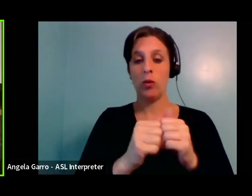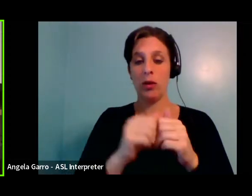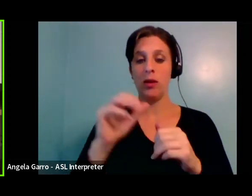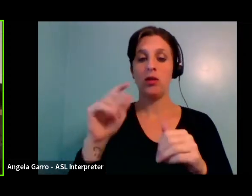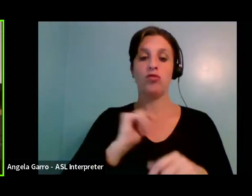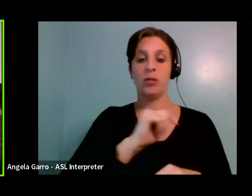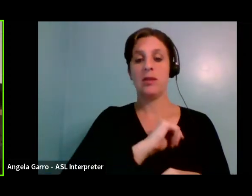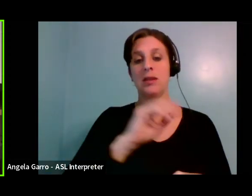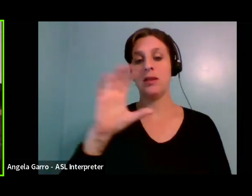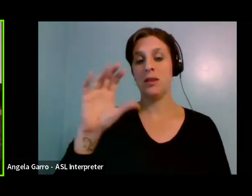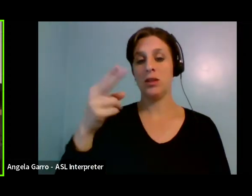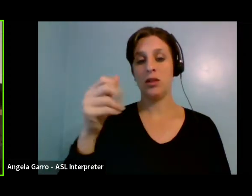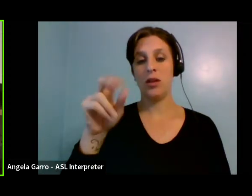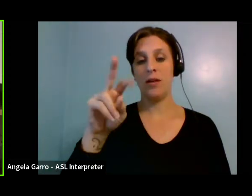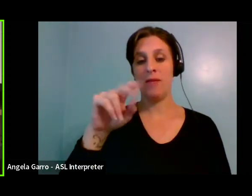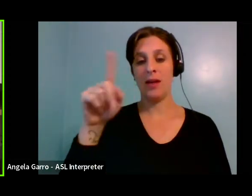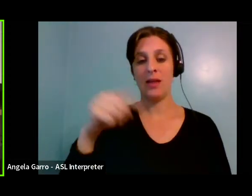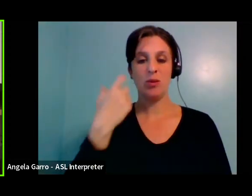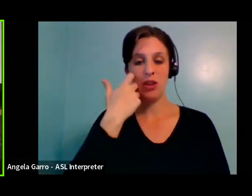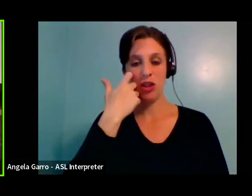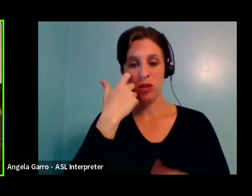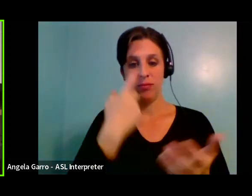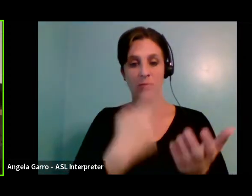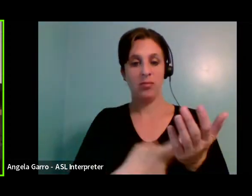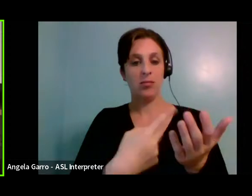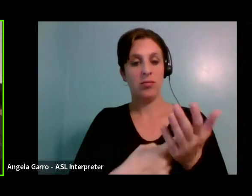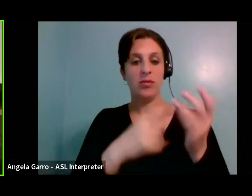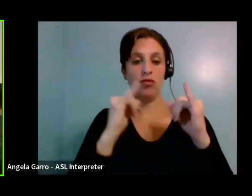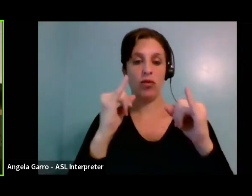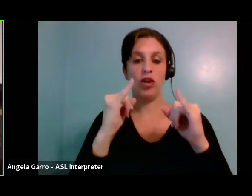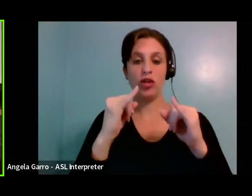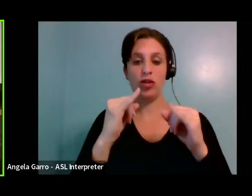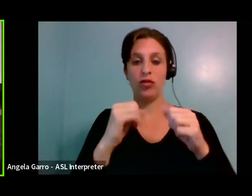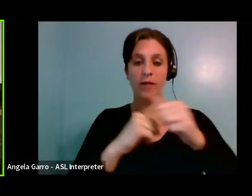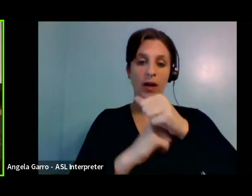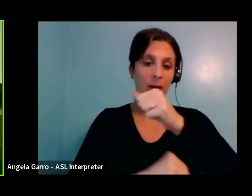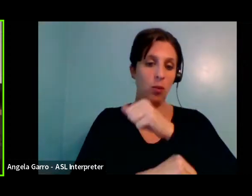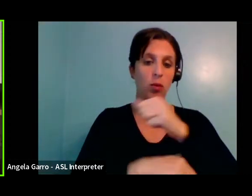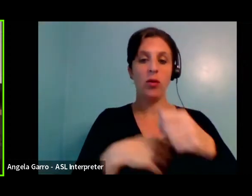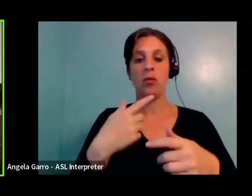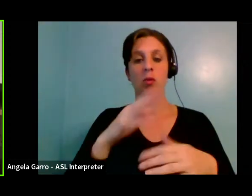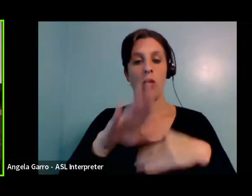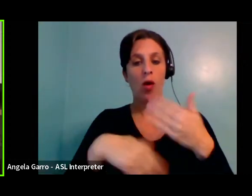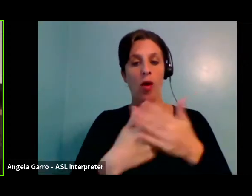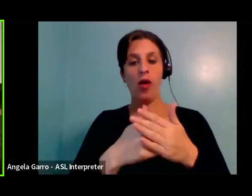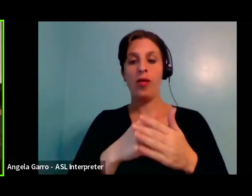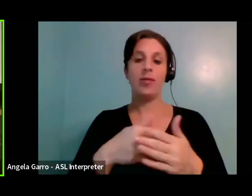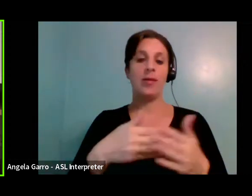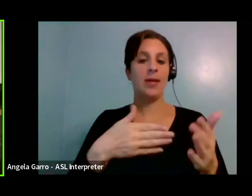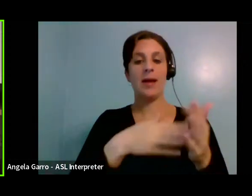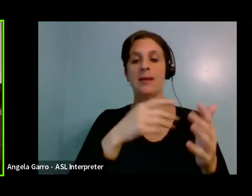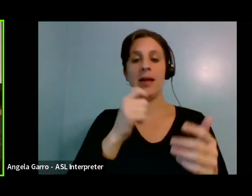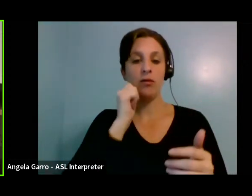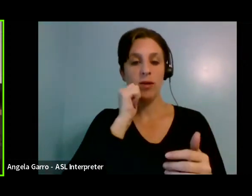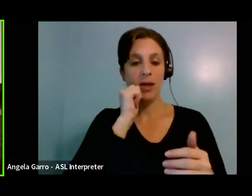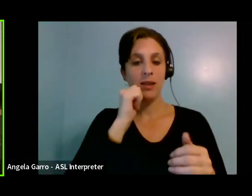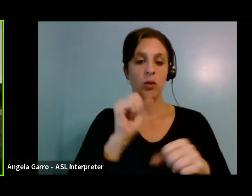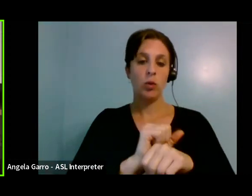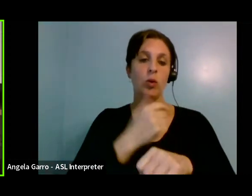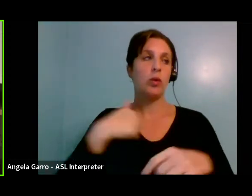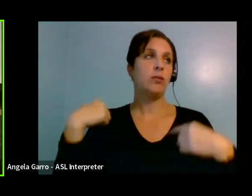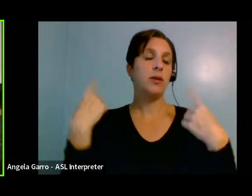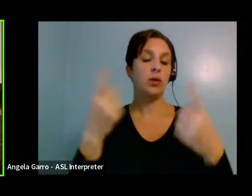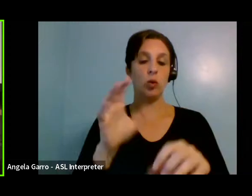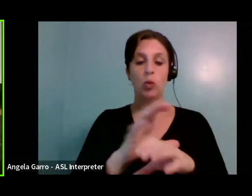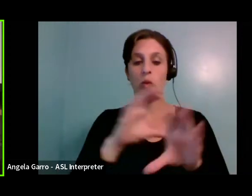We just discussed instructional framework around all of the anti-racist work that we've been doing. There was a quote that was shared